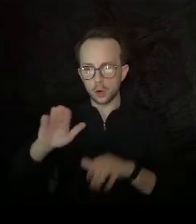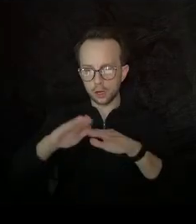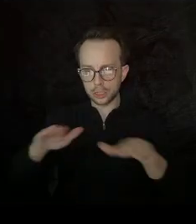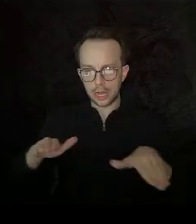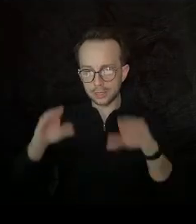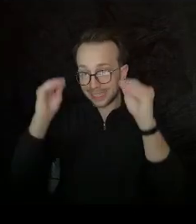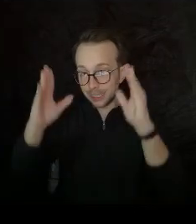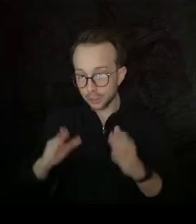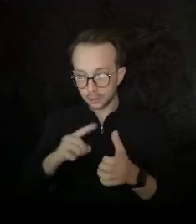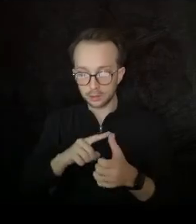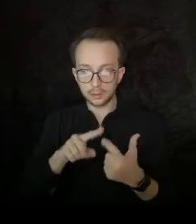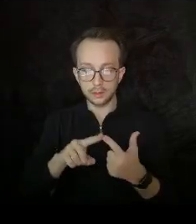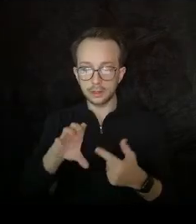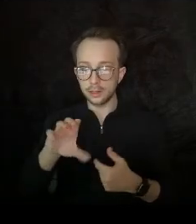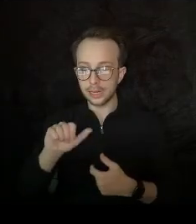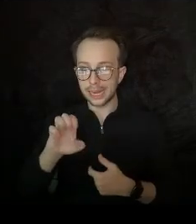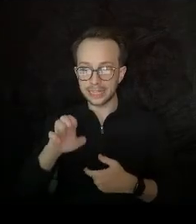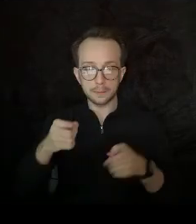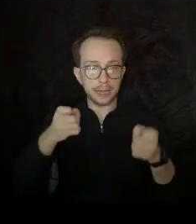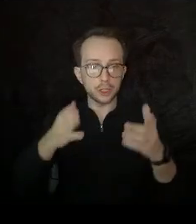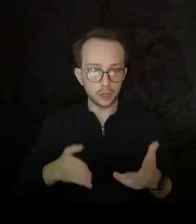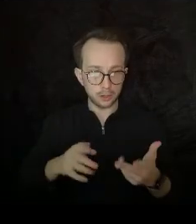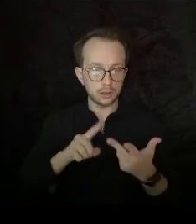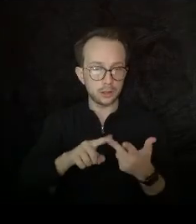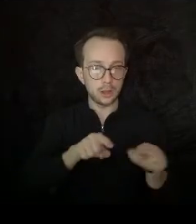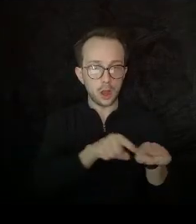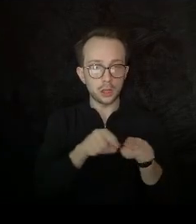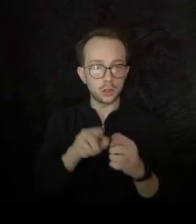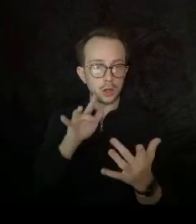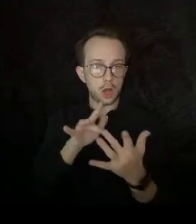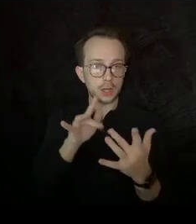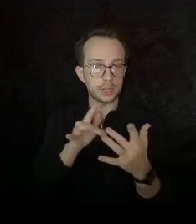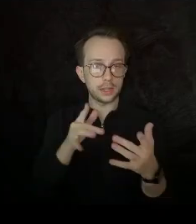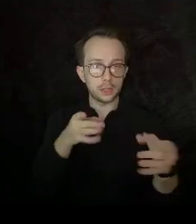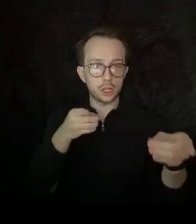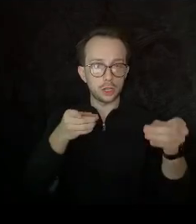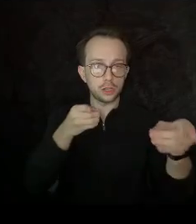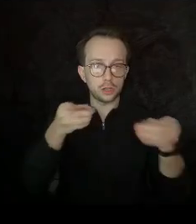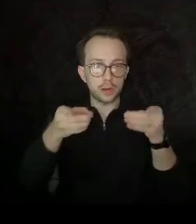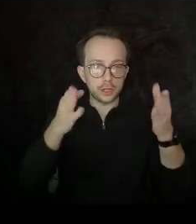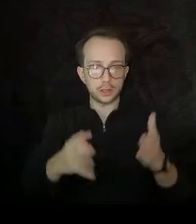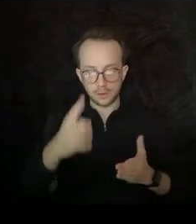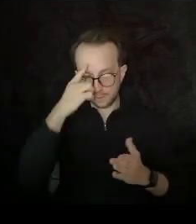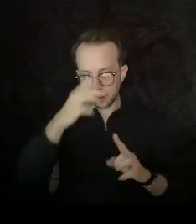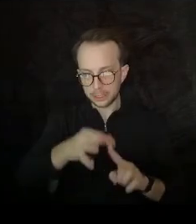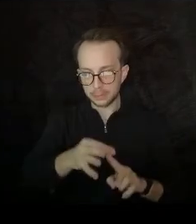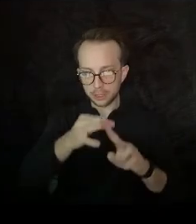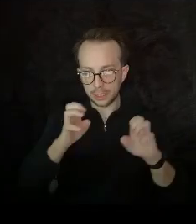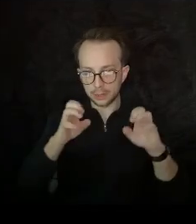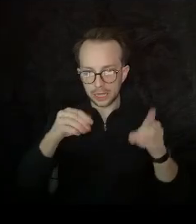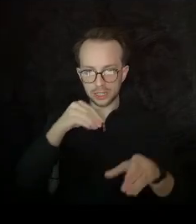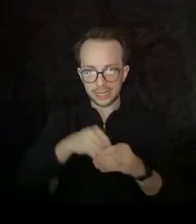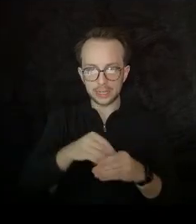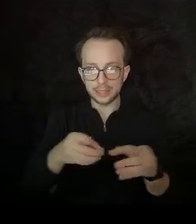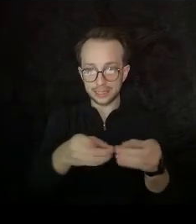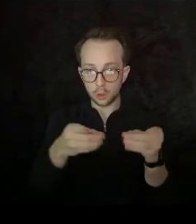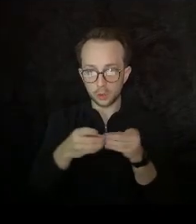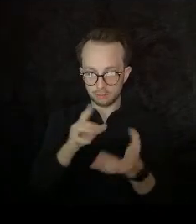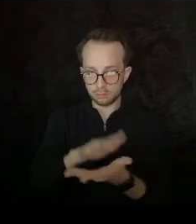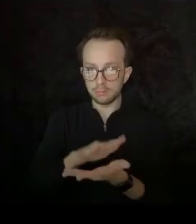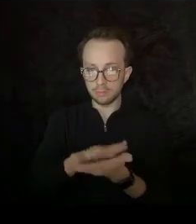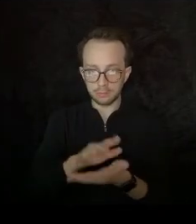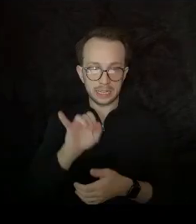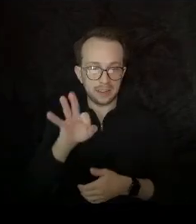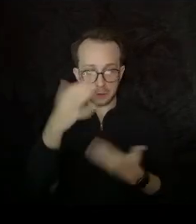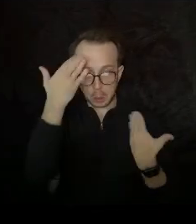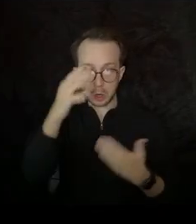manager. You can also contact the Director of Special Education for your child's school district. If you don't know who that